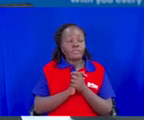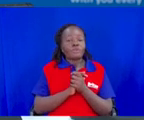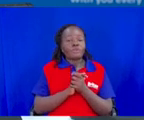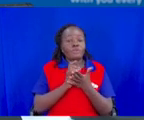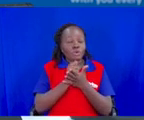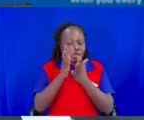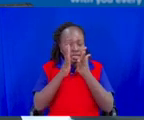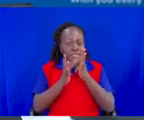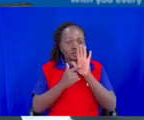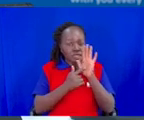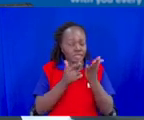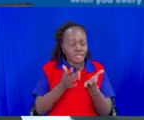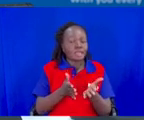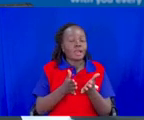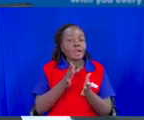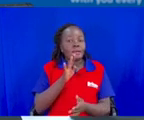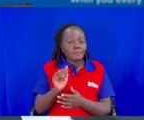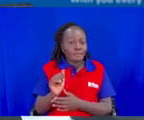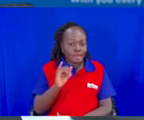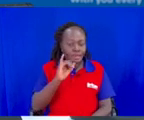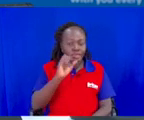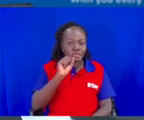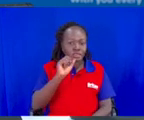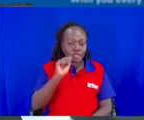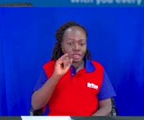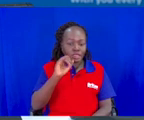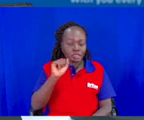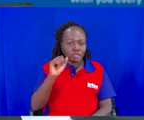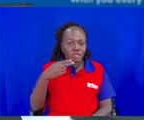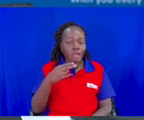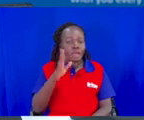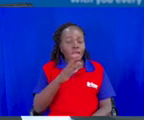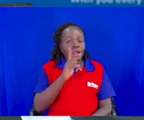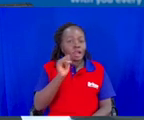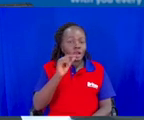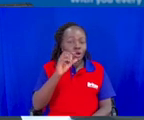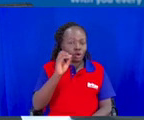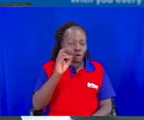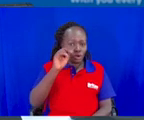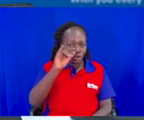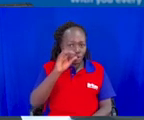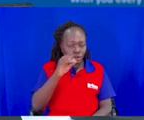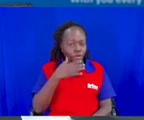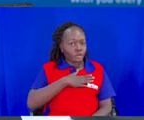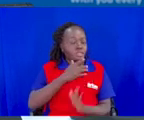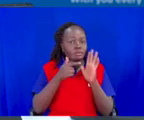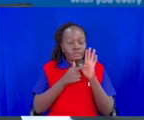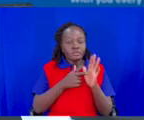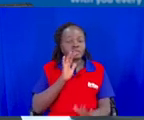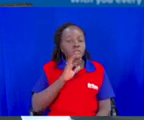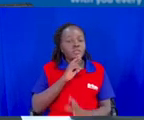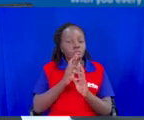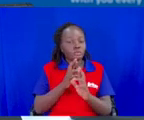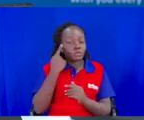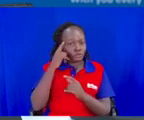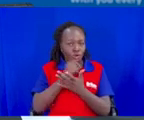auditors are represented here by Mr. Isaiah Gakonyo. So, Mr. Isaiah Gakonyo, please present the report of